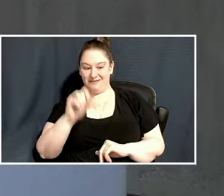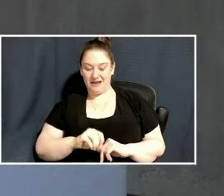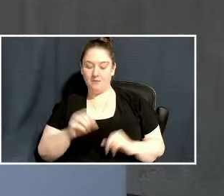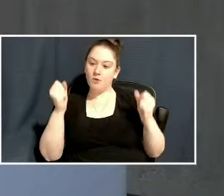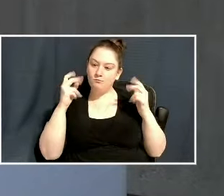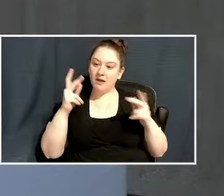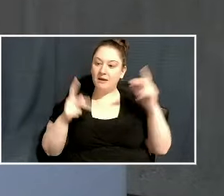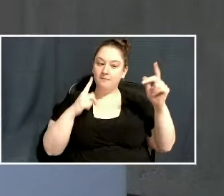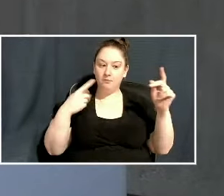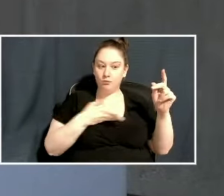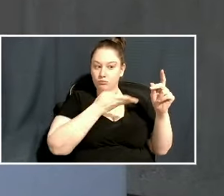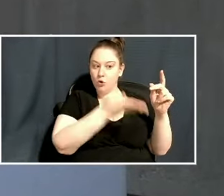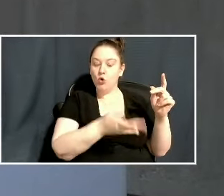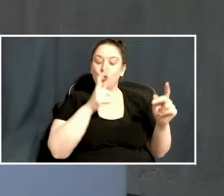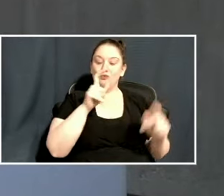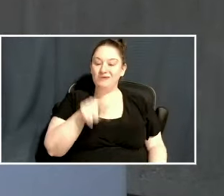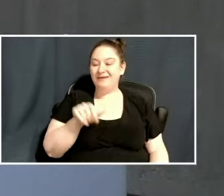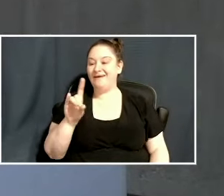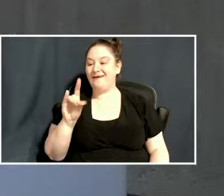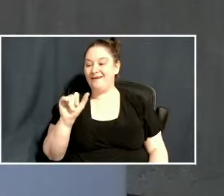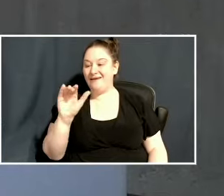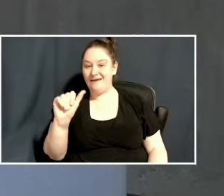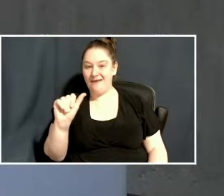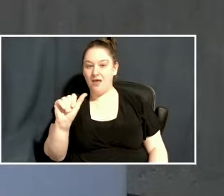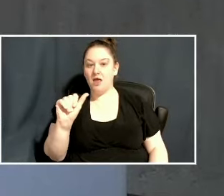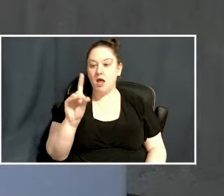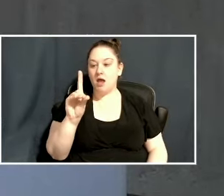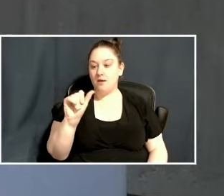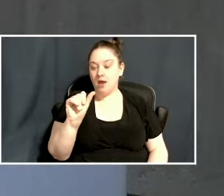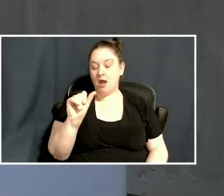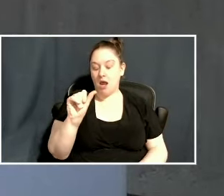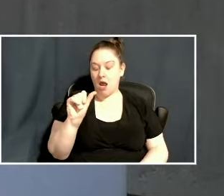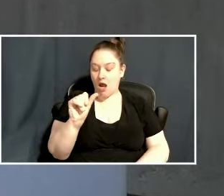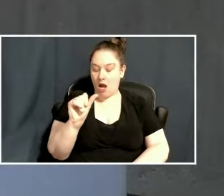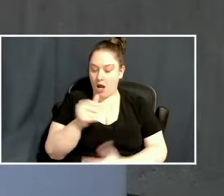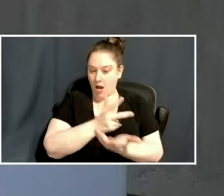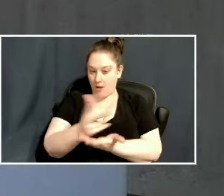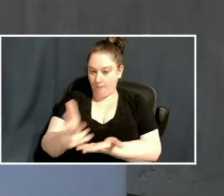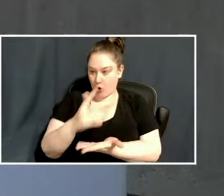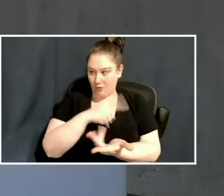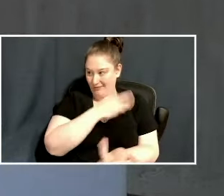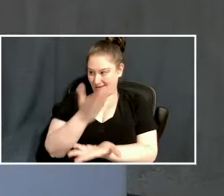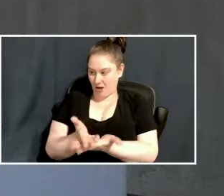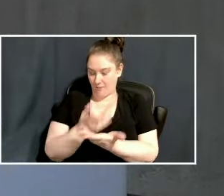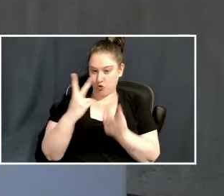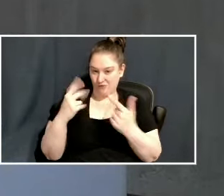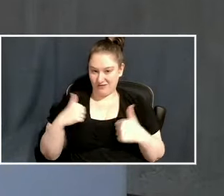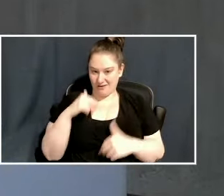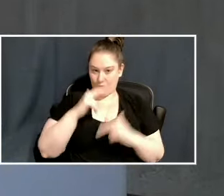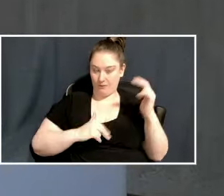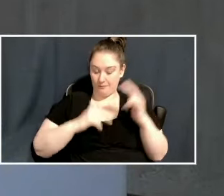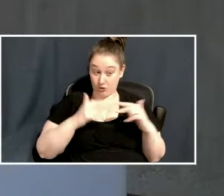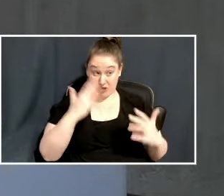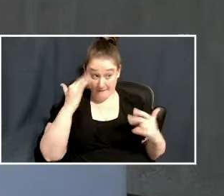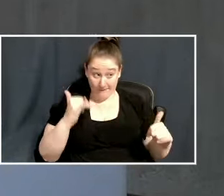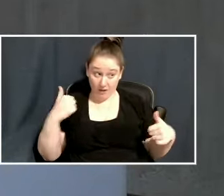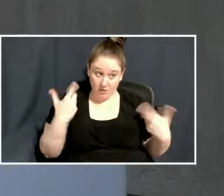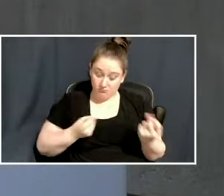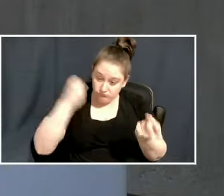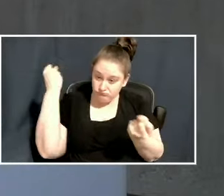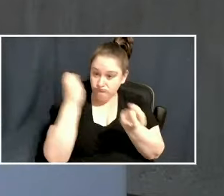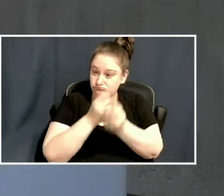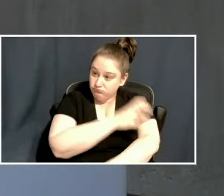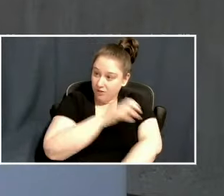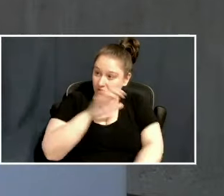when visiting the clinic building. In the spirit of zealous advocacy for my clients and the theme of this month, I have come here to request to the council that an ADA